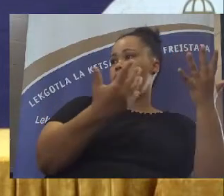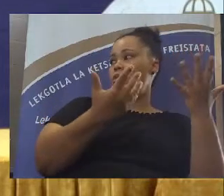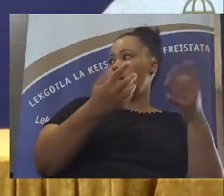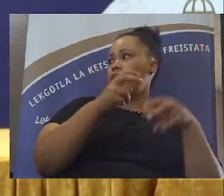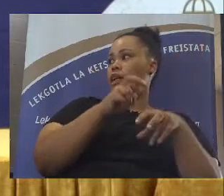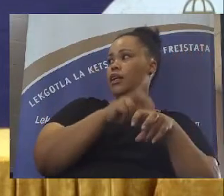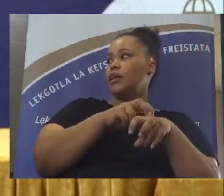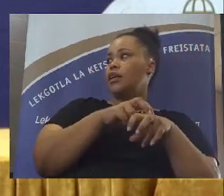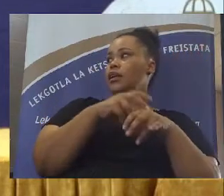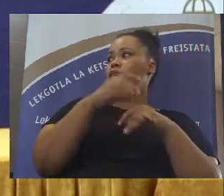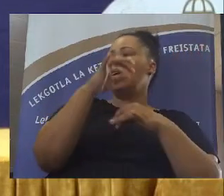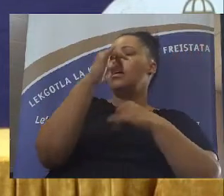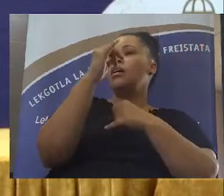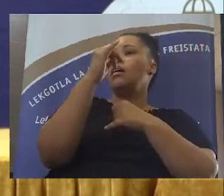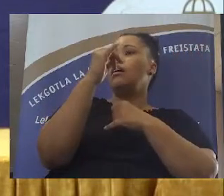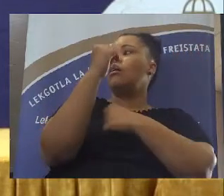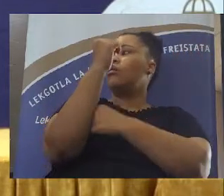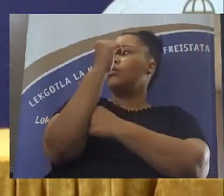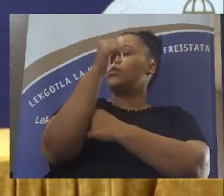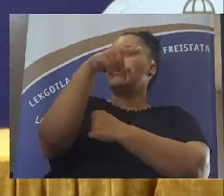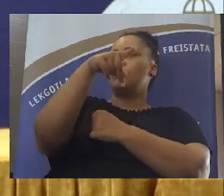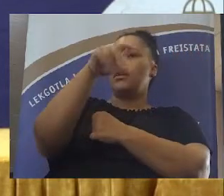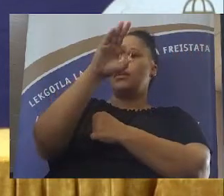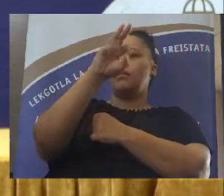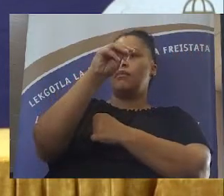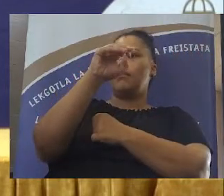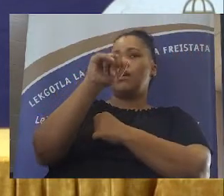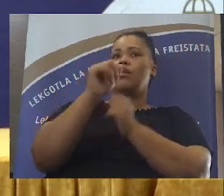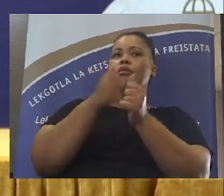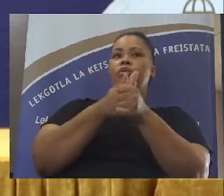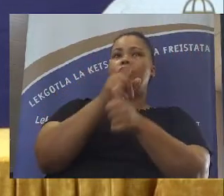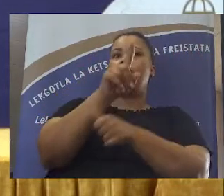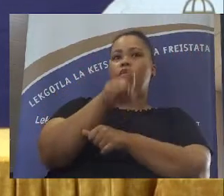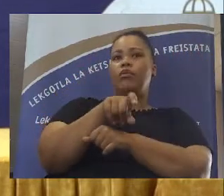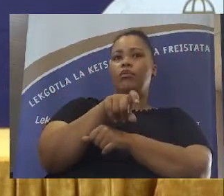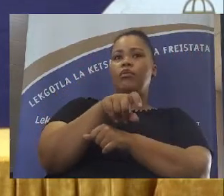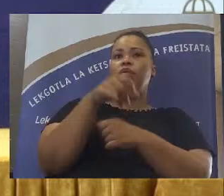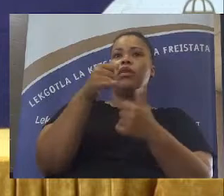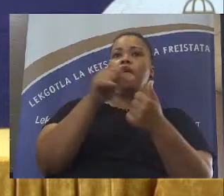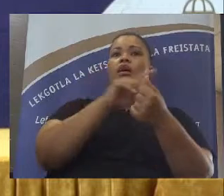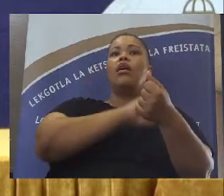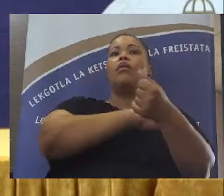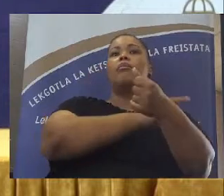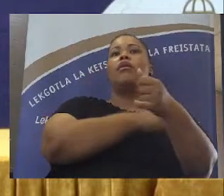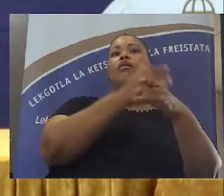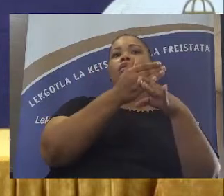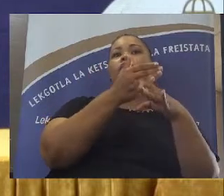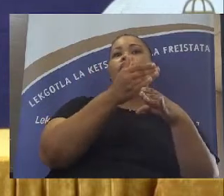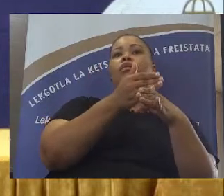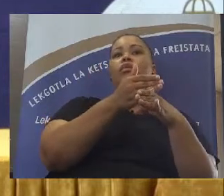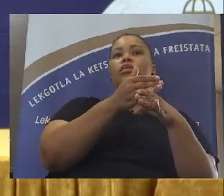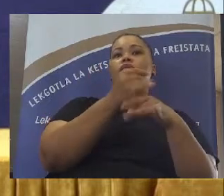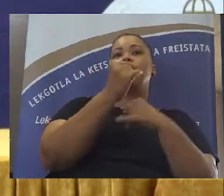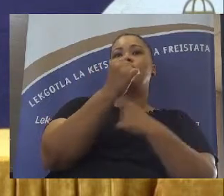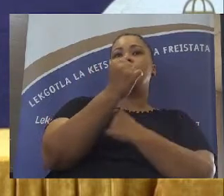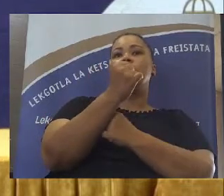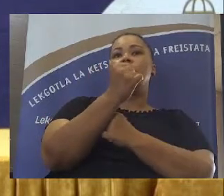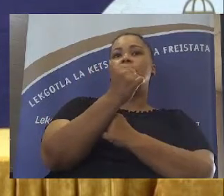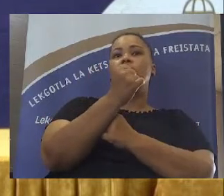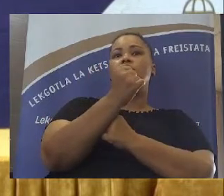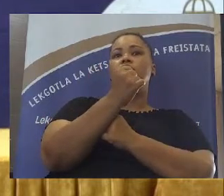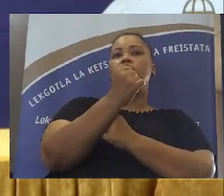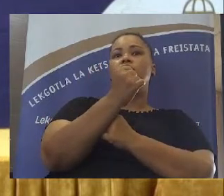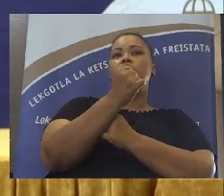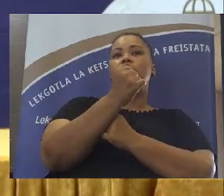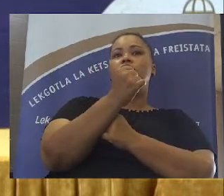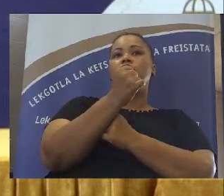and the office is subject also to the PFMA. So if we go to the powers and functions of the office,